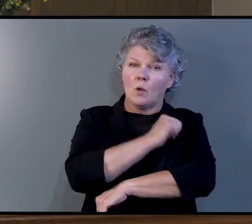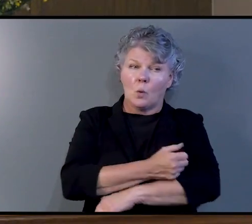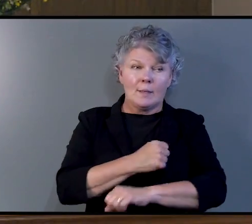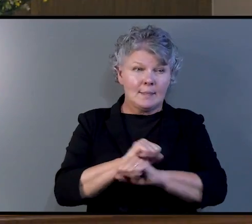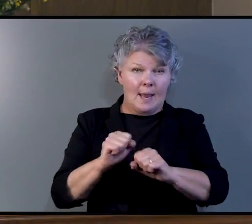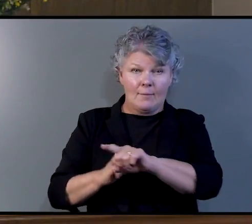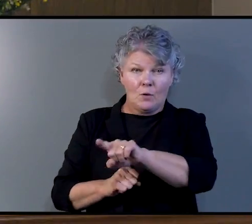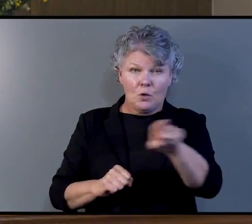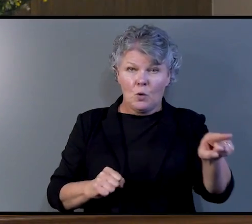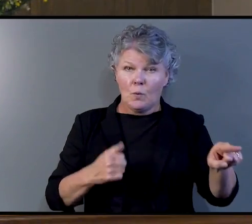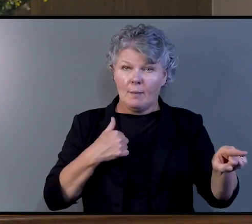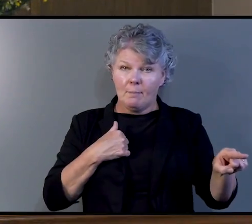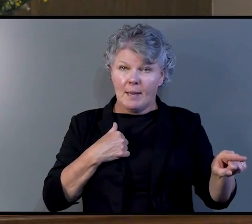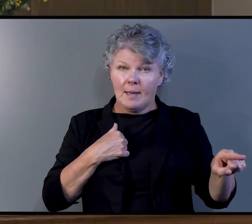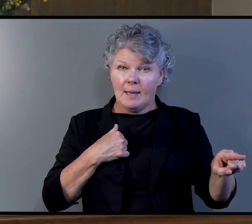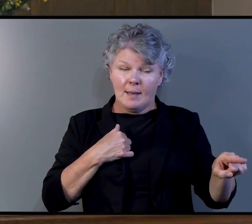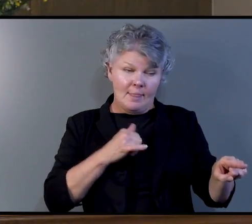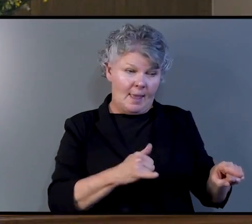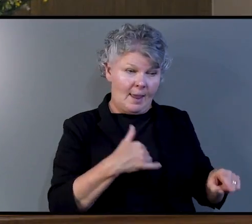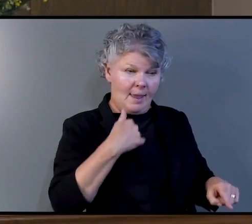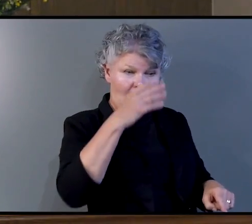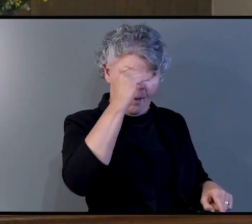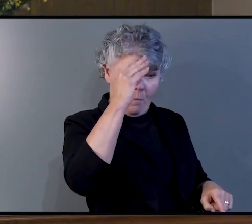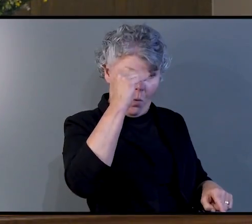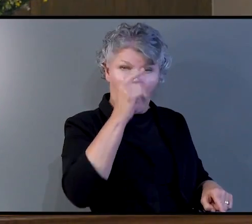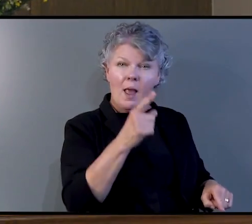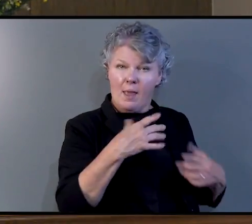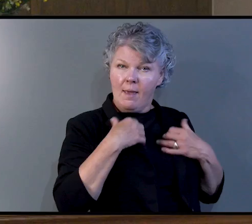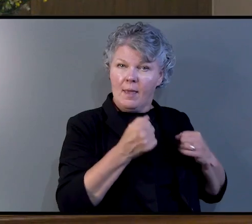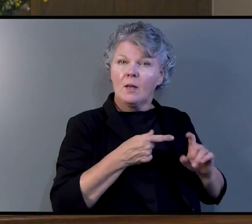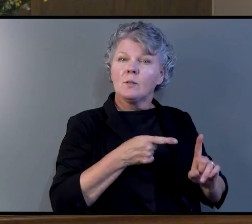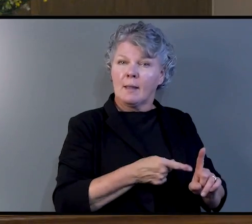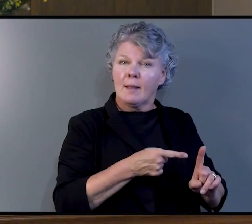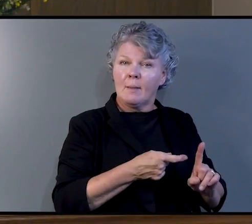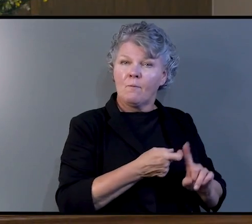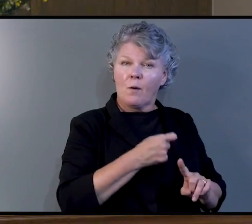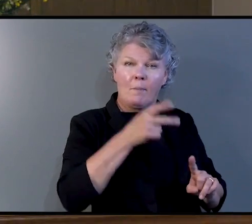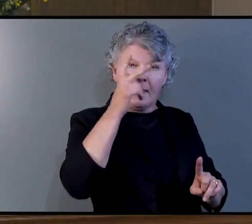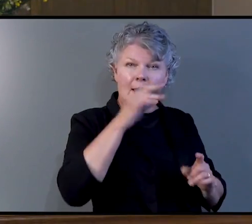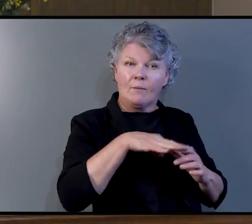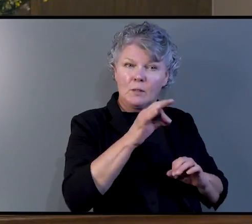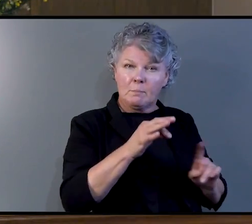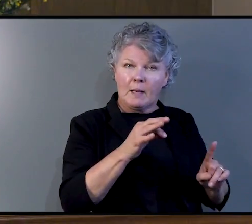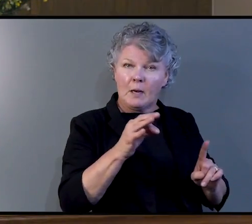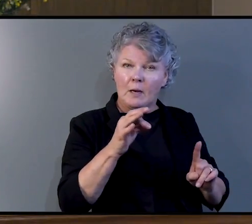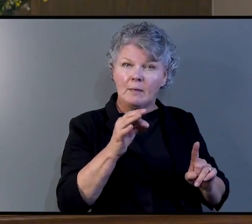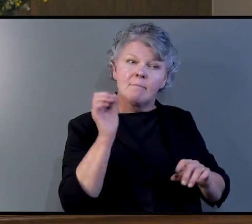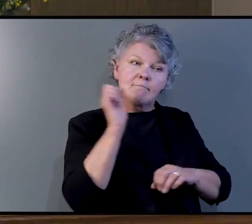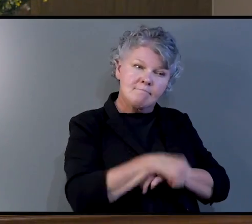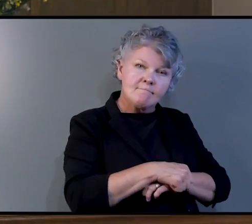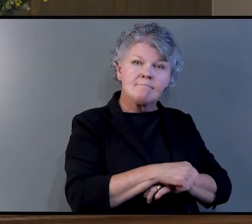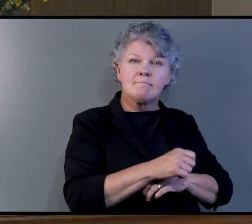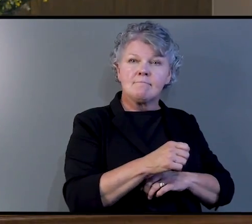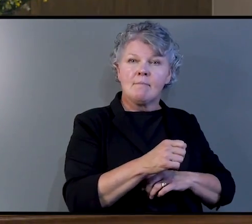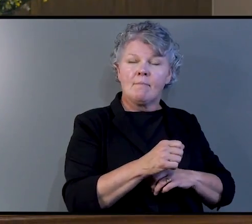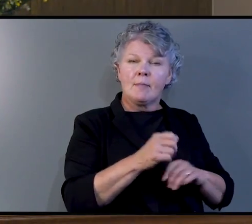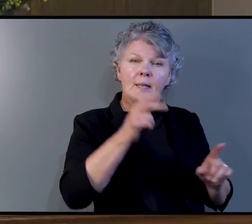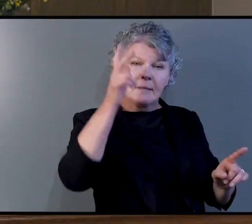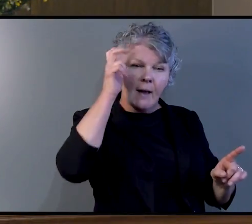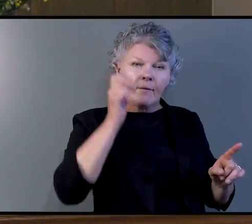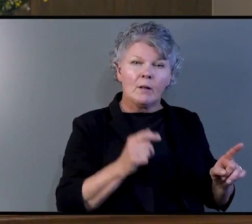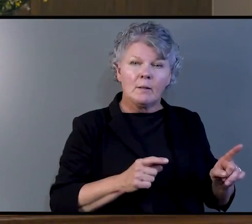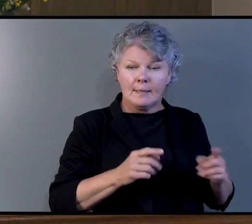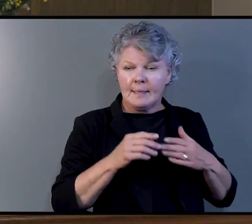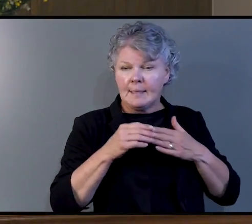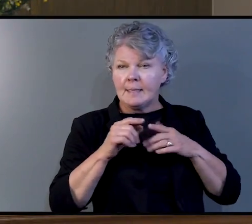me. Christ heals a young man from the evil spirit, showing his authority over the devil. Christ then continues on to